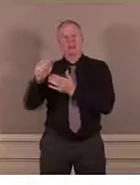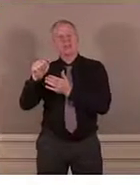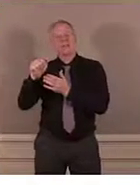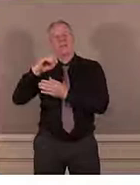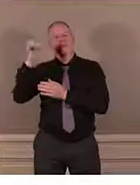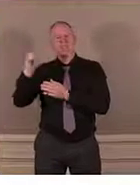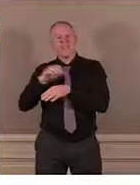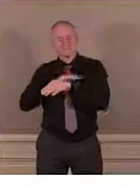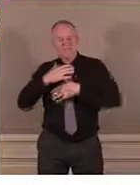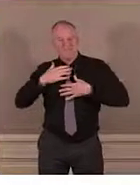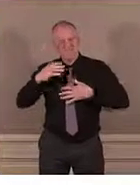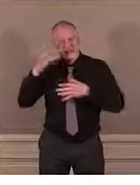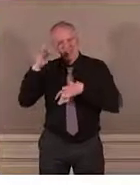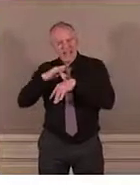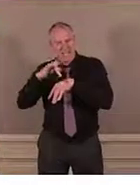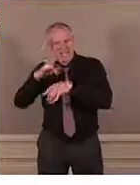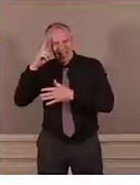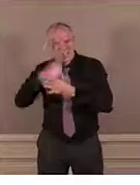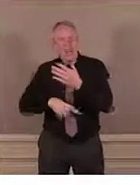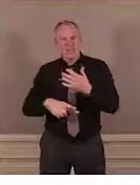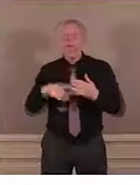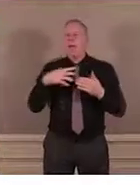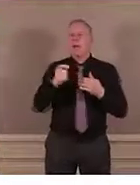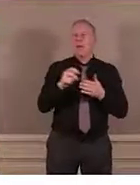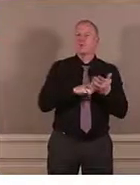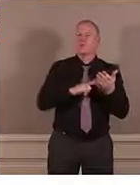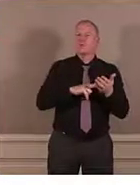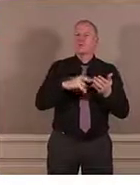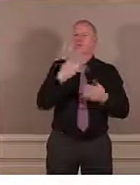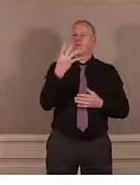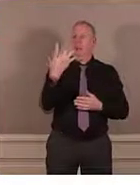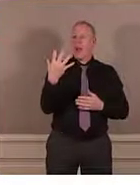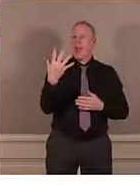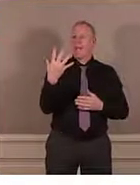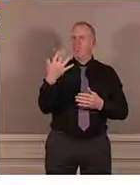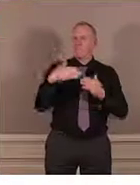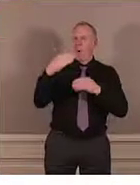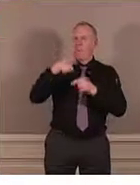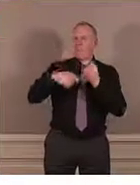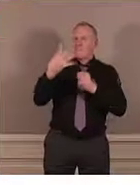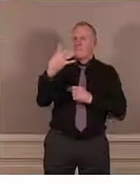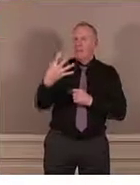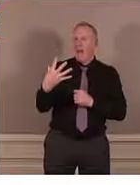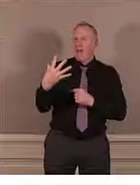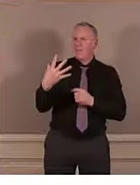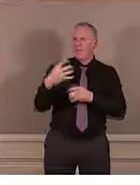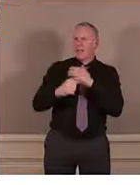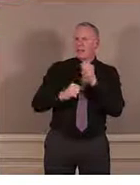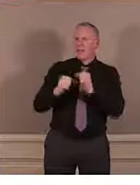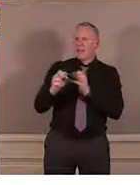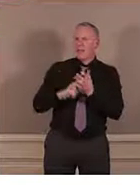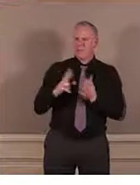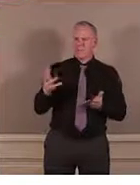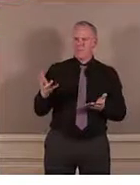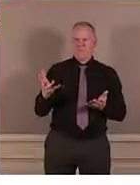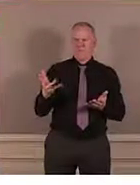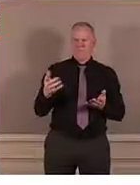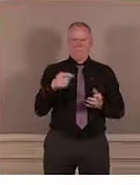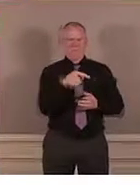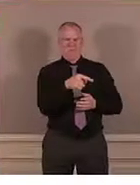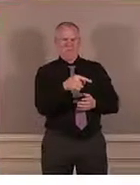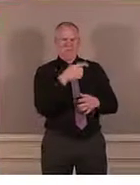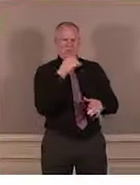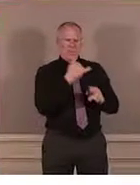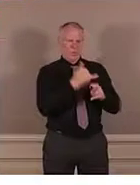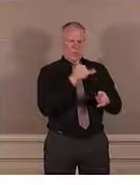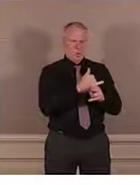aged 45 plus in terms of day services, and this comes back to the point about the transition point from school into day services. What we